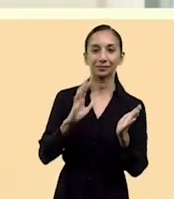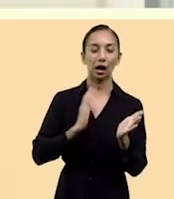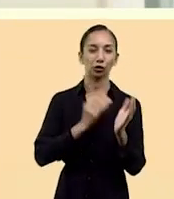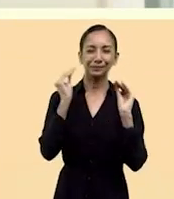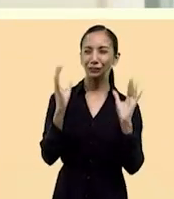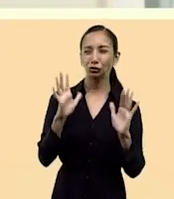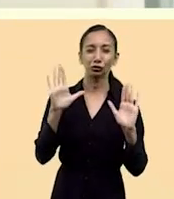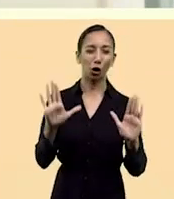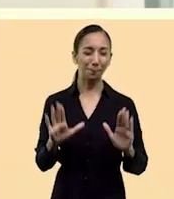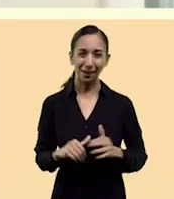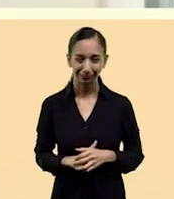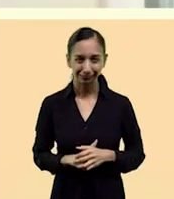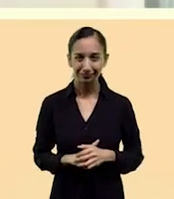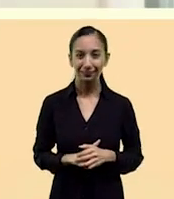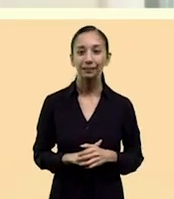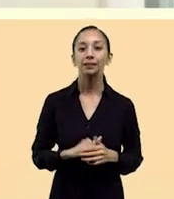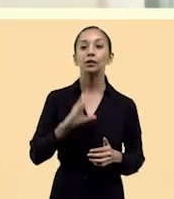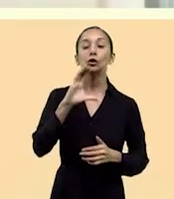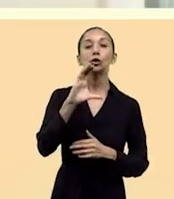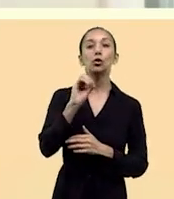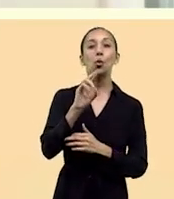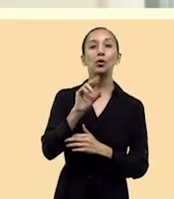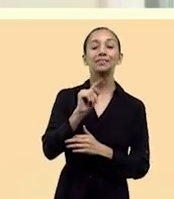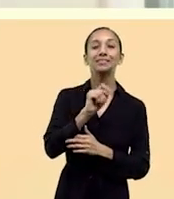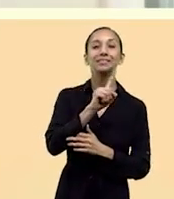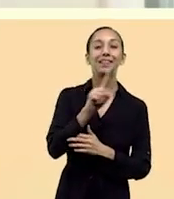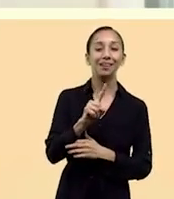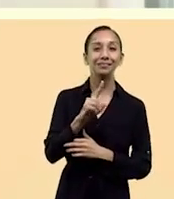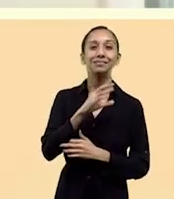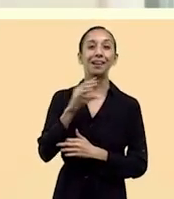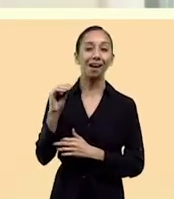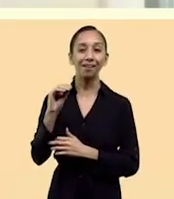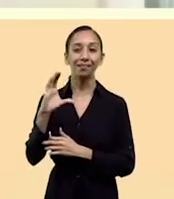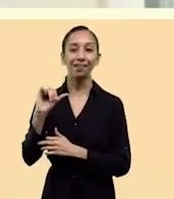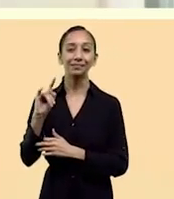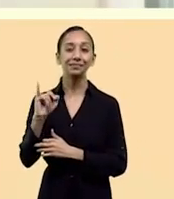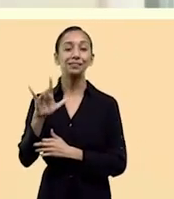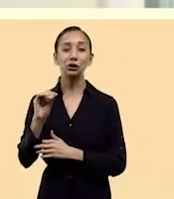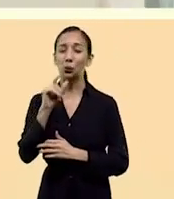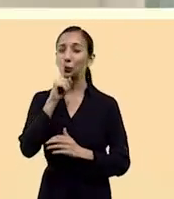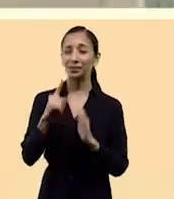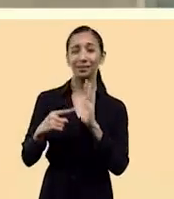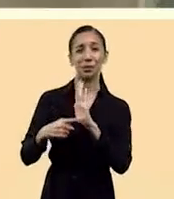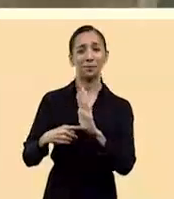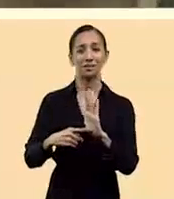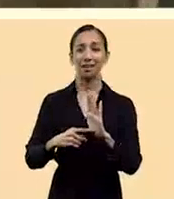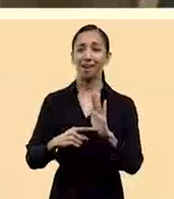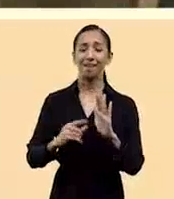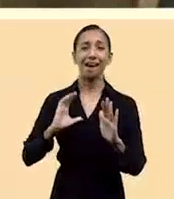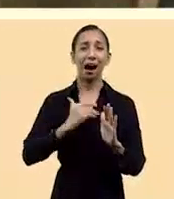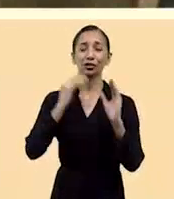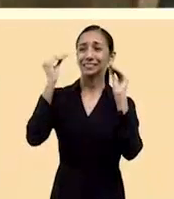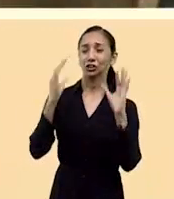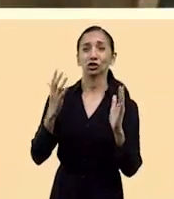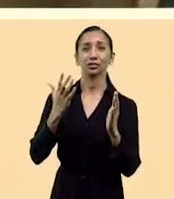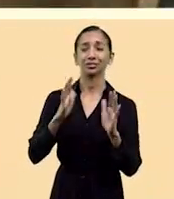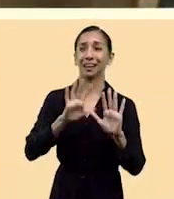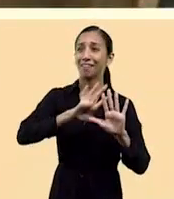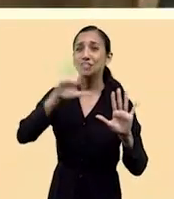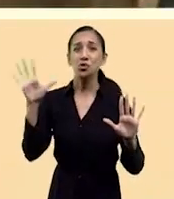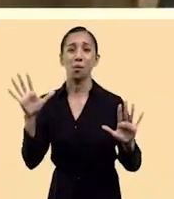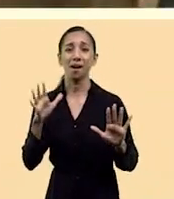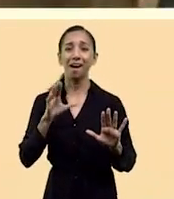example. Ms. Cortez and Mr. Castillo represent our Brooklyn teachers so well, and really teachers everywhere. I